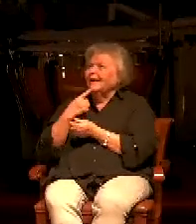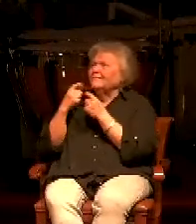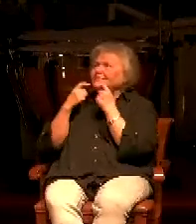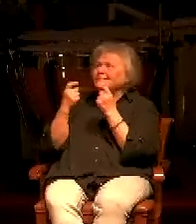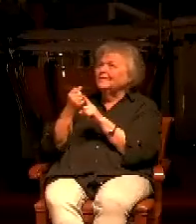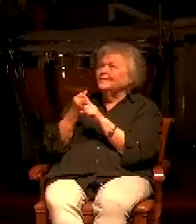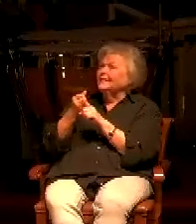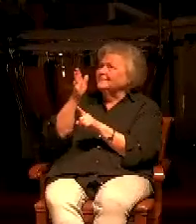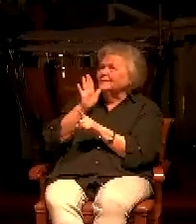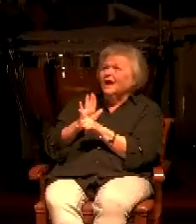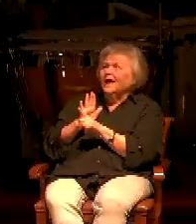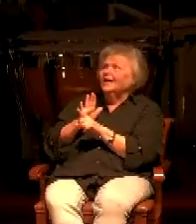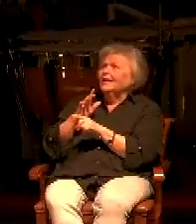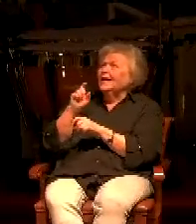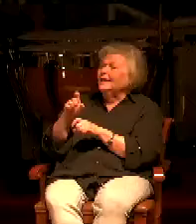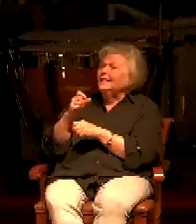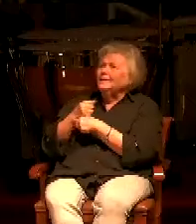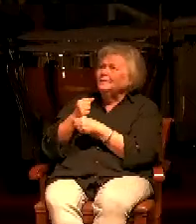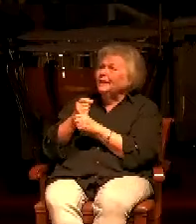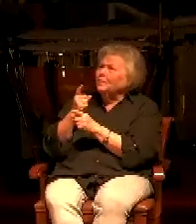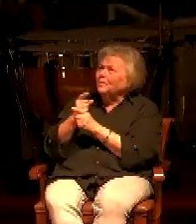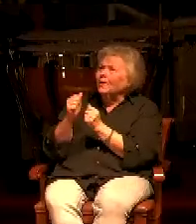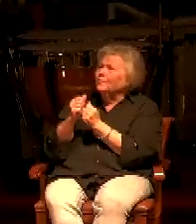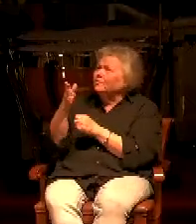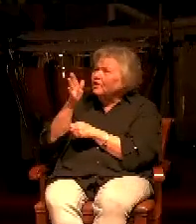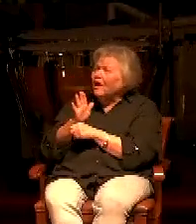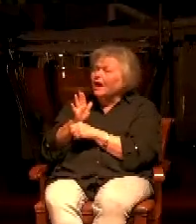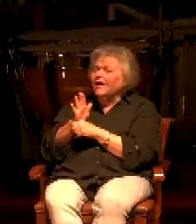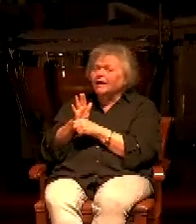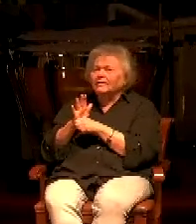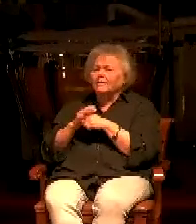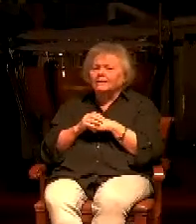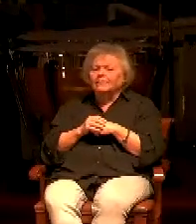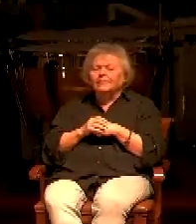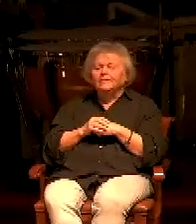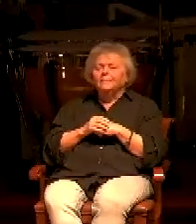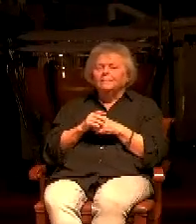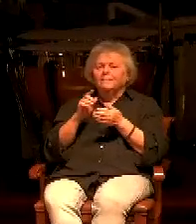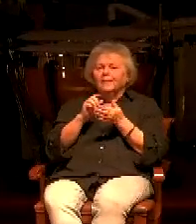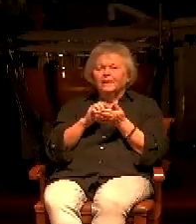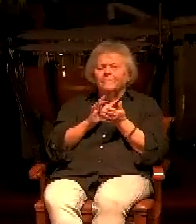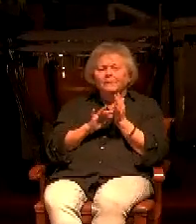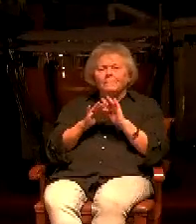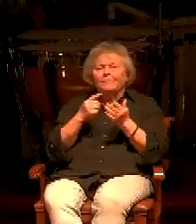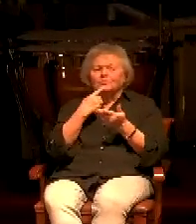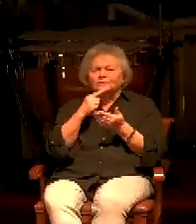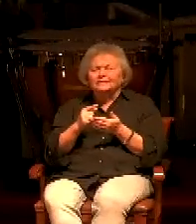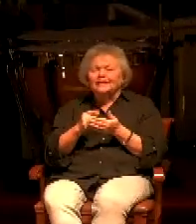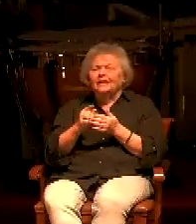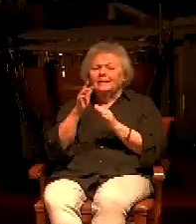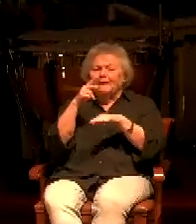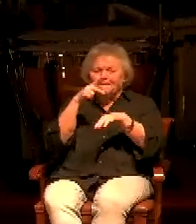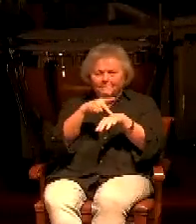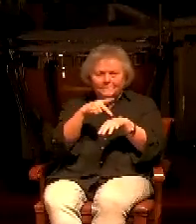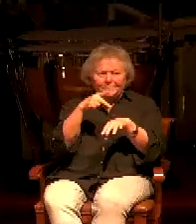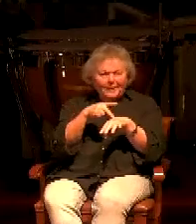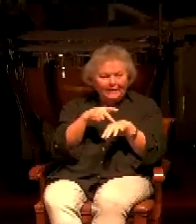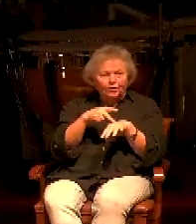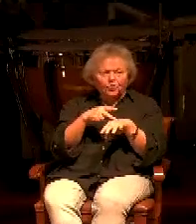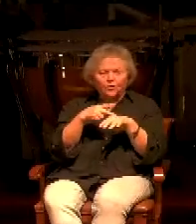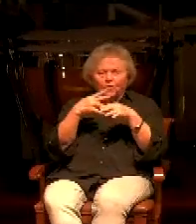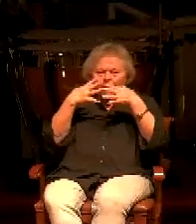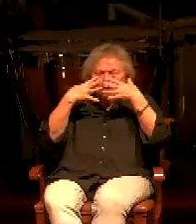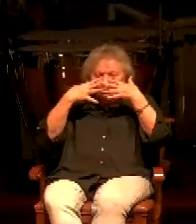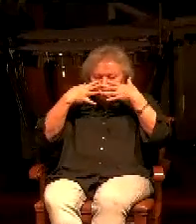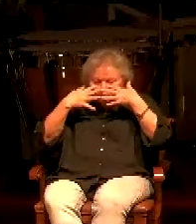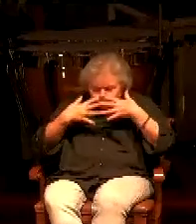Peter left and wept, and we know later in the story, we'll get to in just a moment, that Peter wept differently than Judas wept because